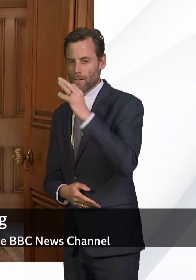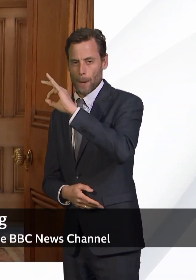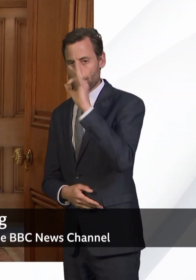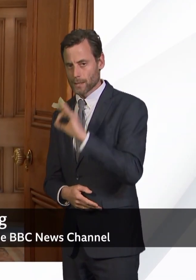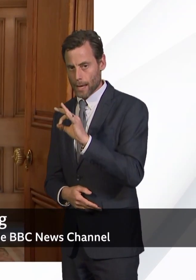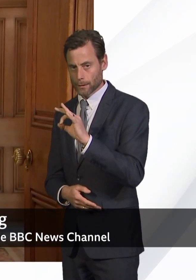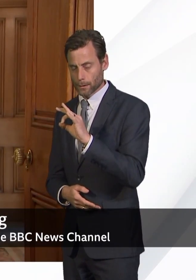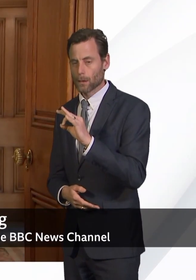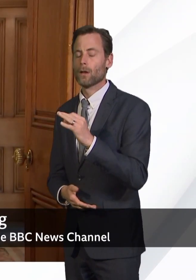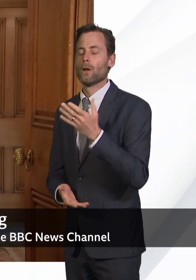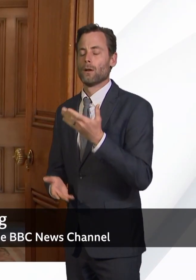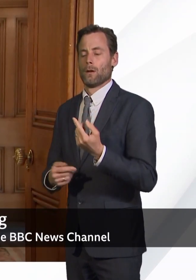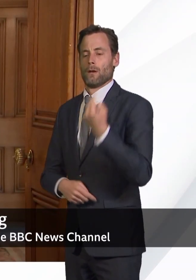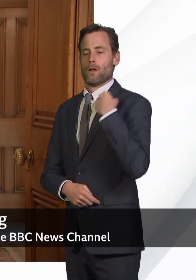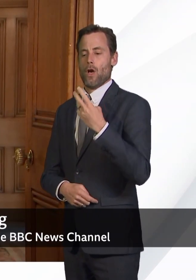from